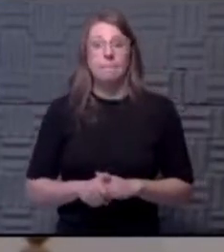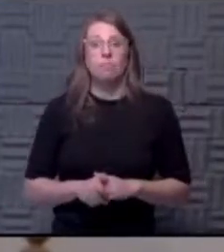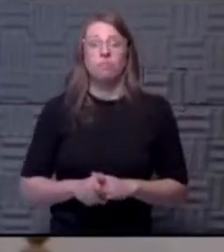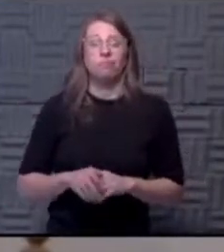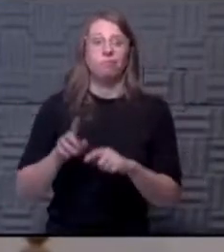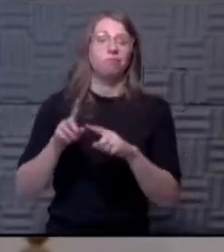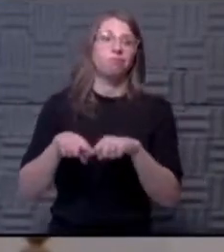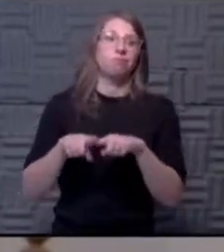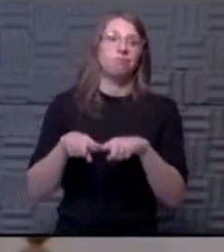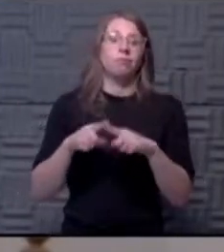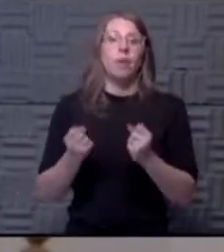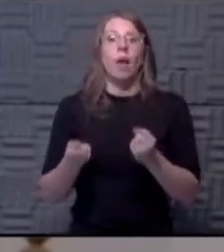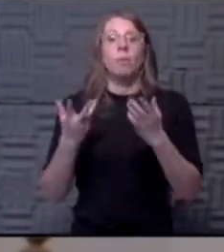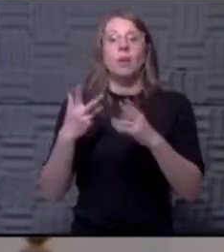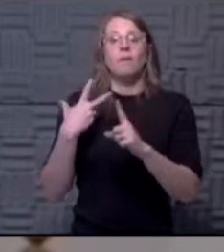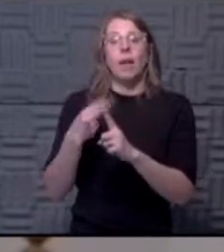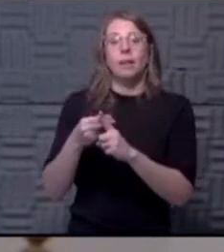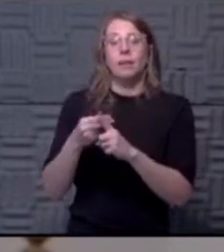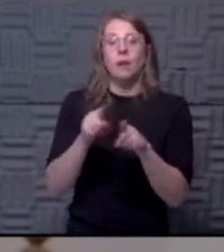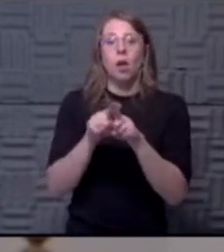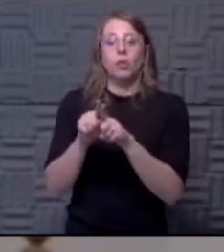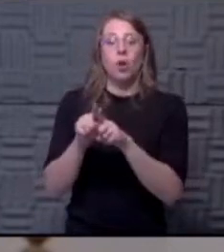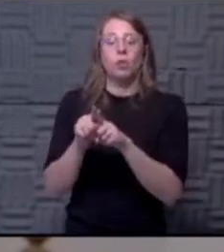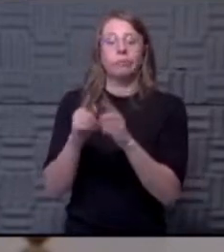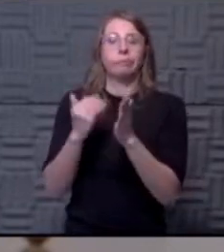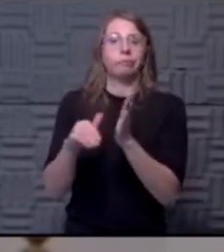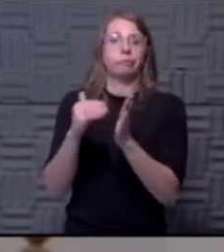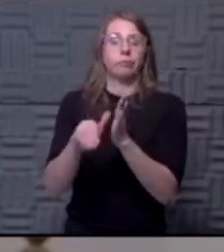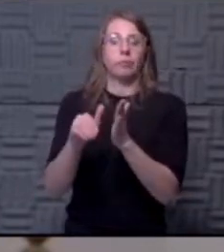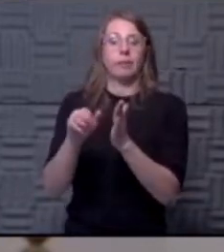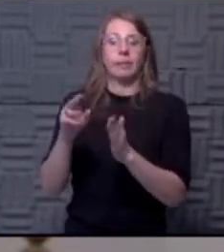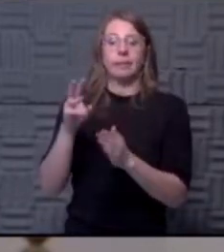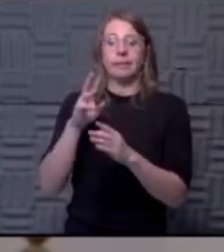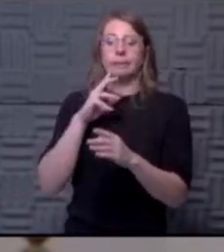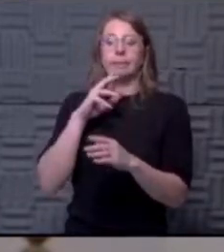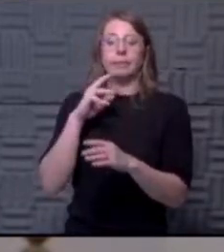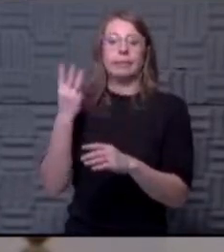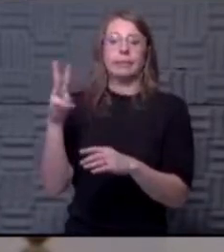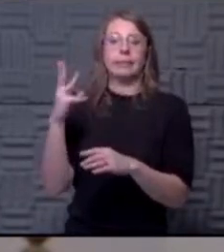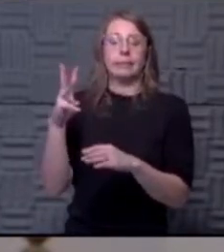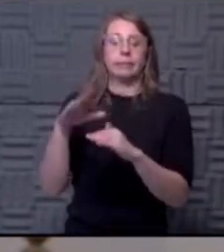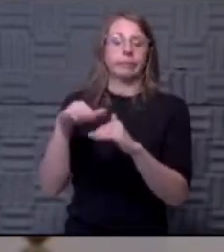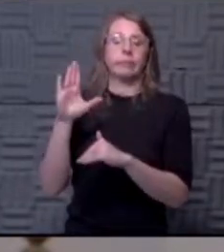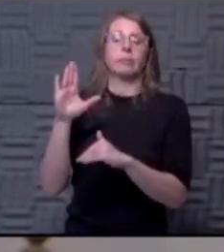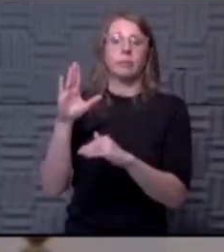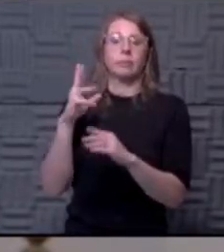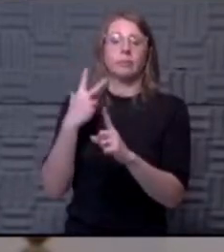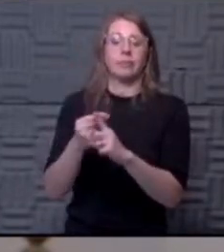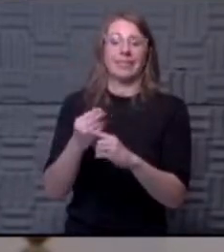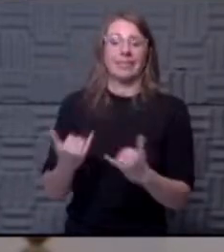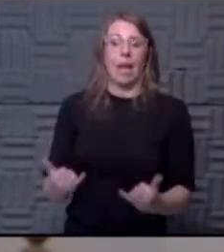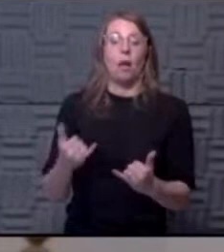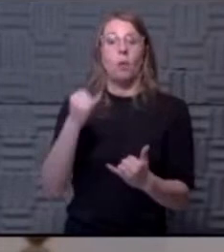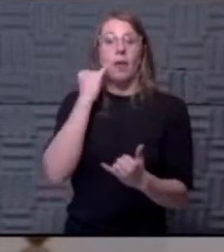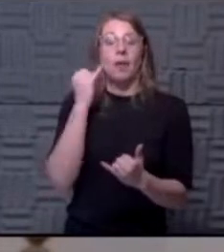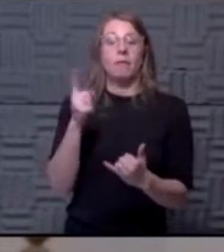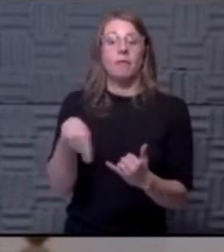It depends on the amount of vaccine and the rapidity with which the 16-plussers who are getting vaccines now, if they've